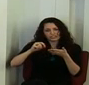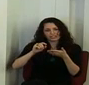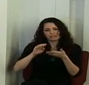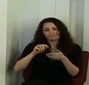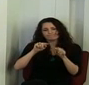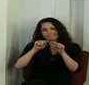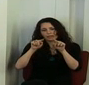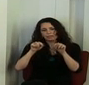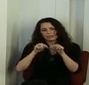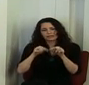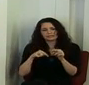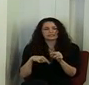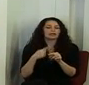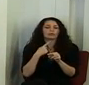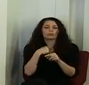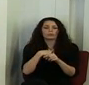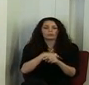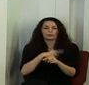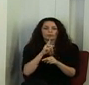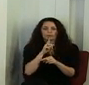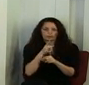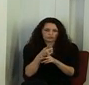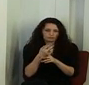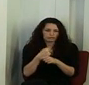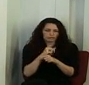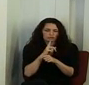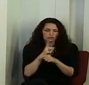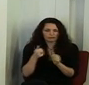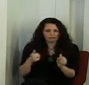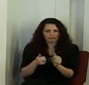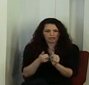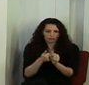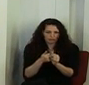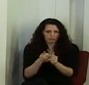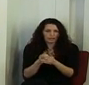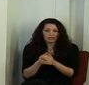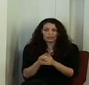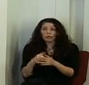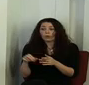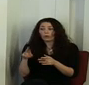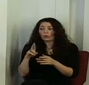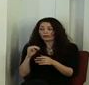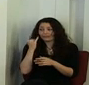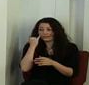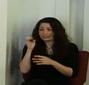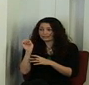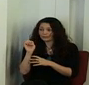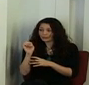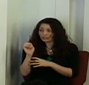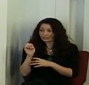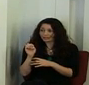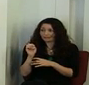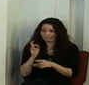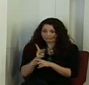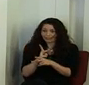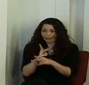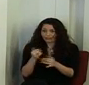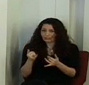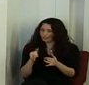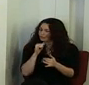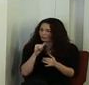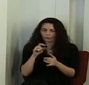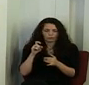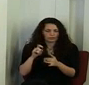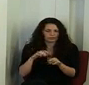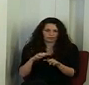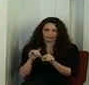welcome card, and we'll make sure that we follow up with you in the next week. Of course, if you're in need of emergency pastoral care today, you do not need to leave